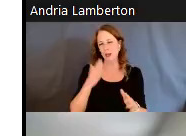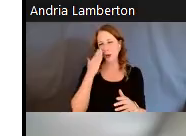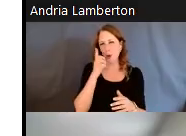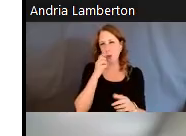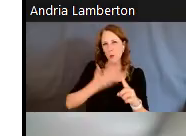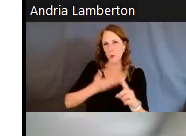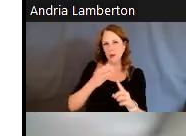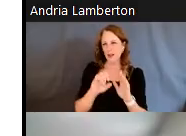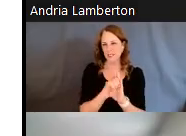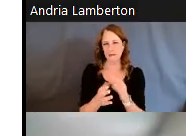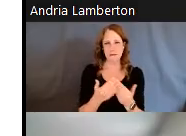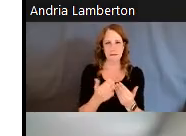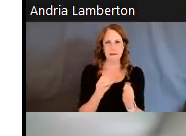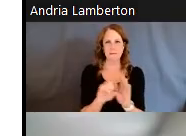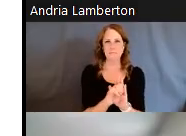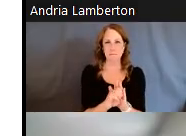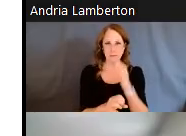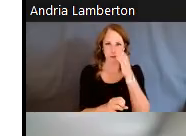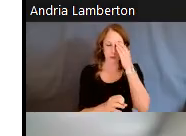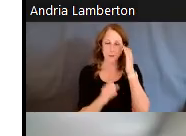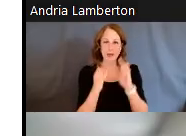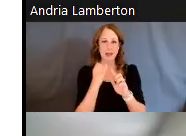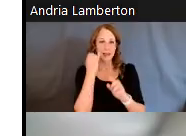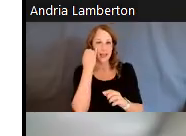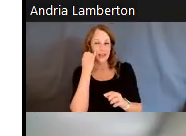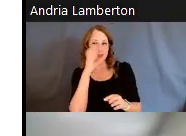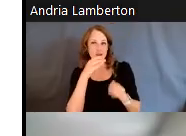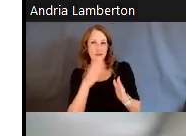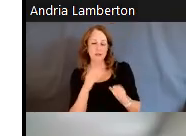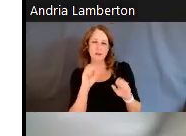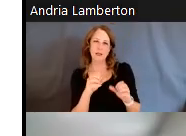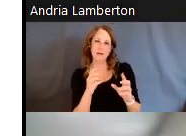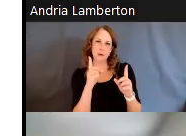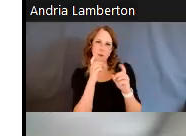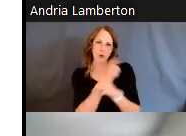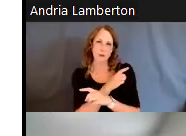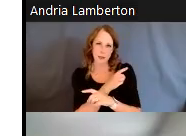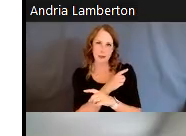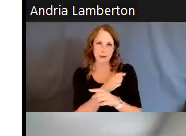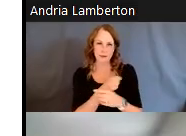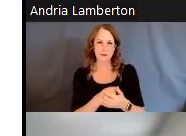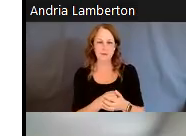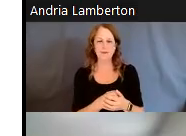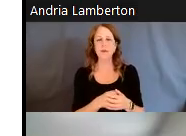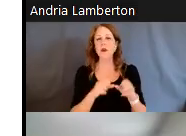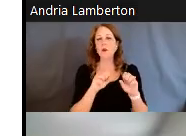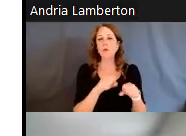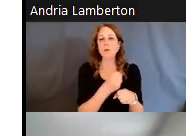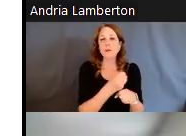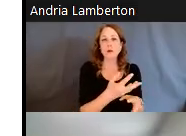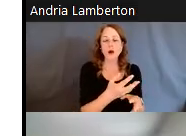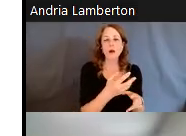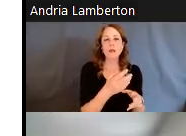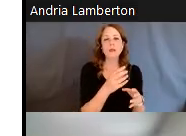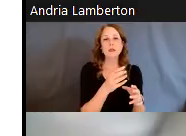not a problem. But if it were a stranger, that could be an issue. Probable cause is required to charge someone with a